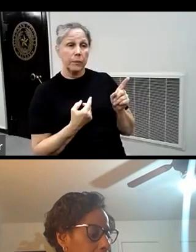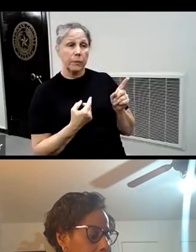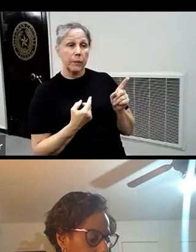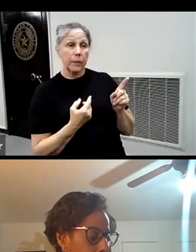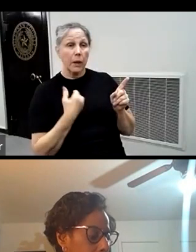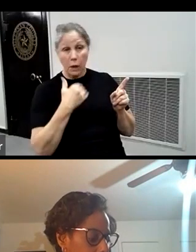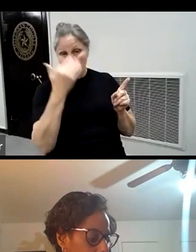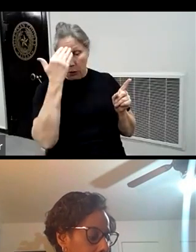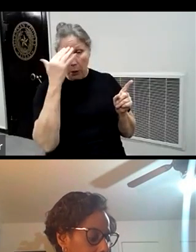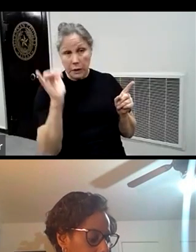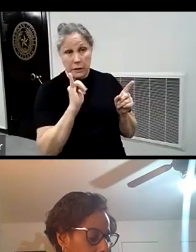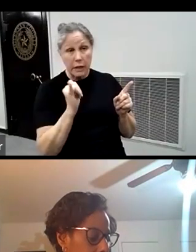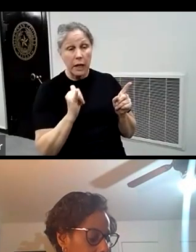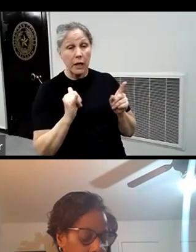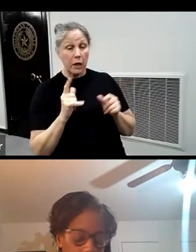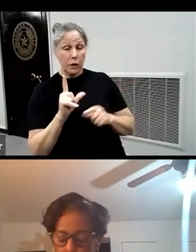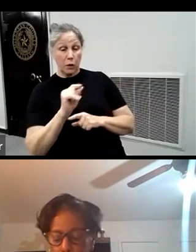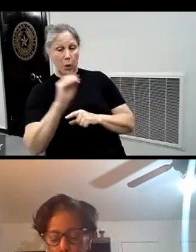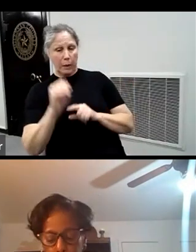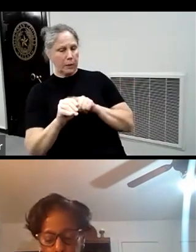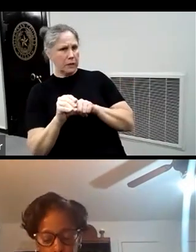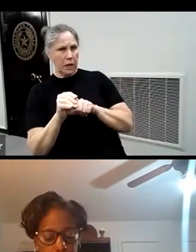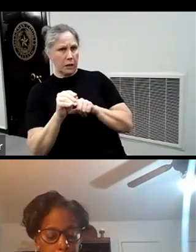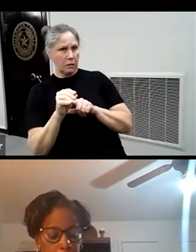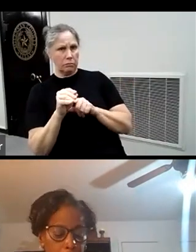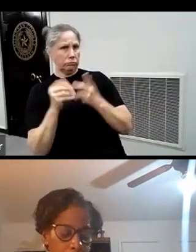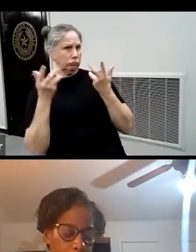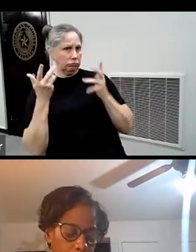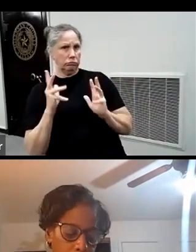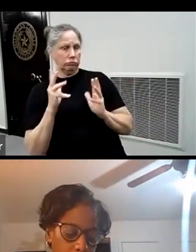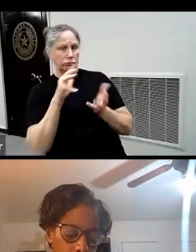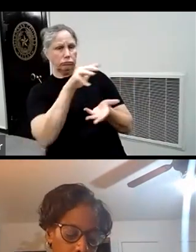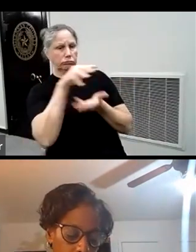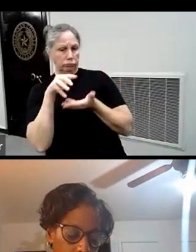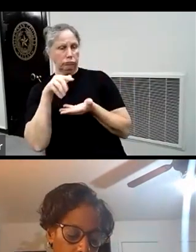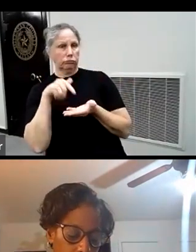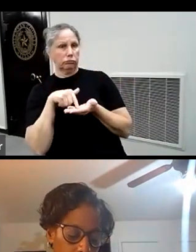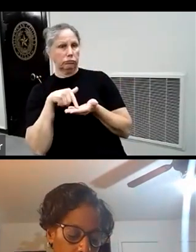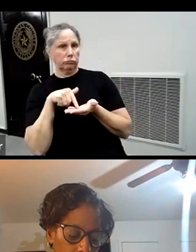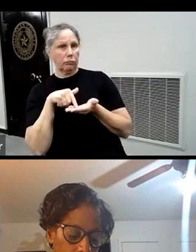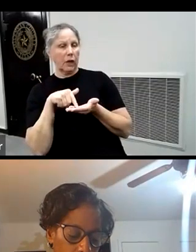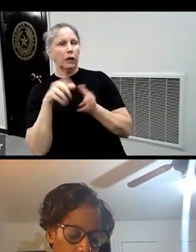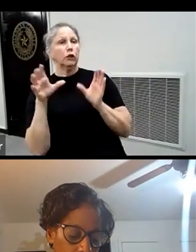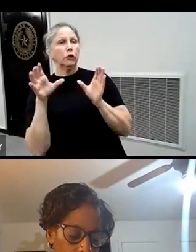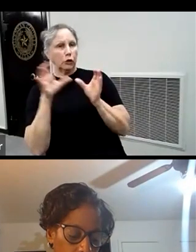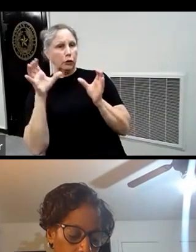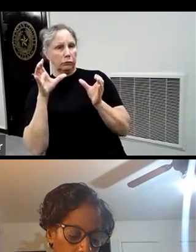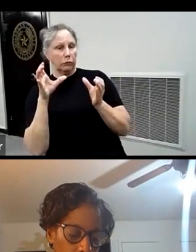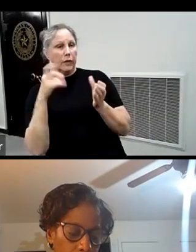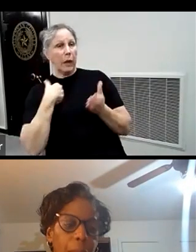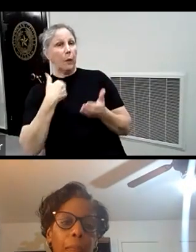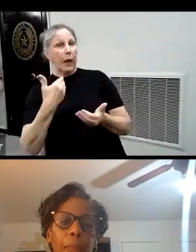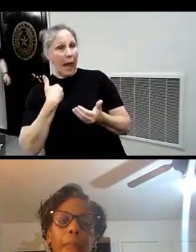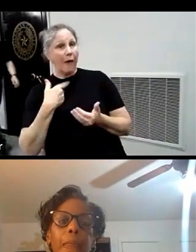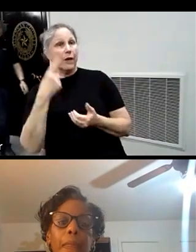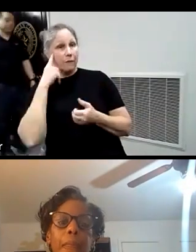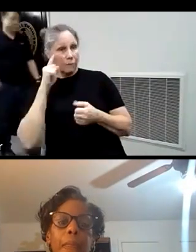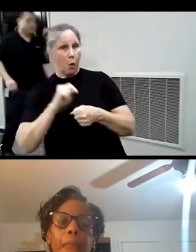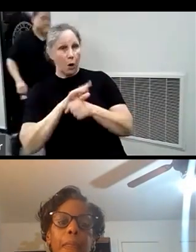Like I say, the first 20%, you just have to make a certification that you're going to use it in accordance